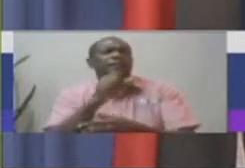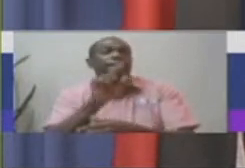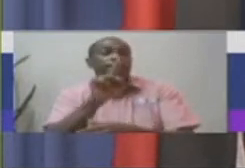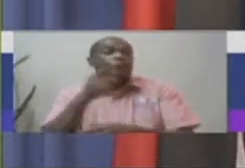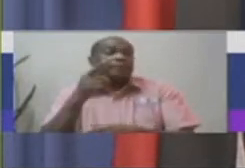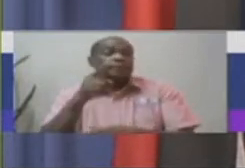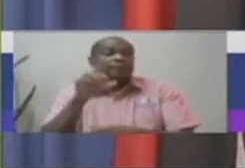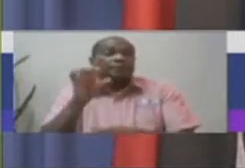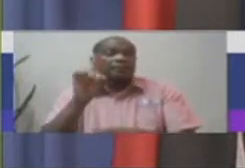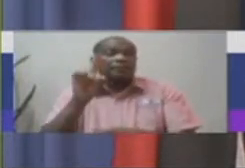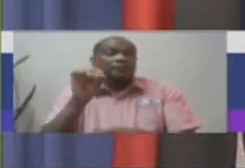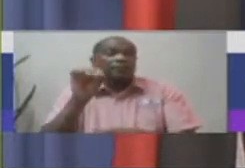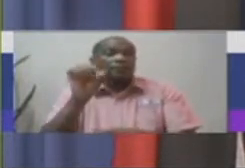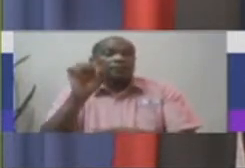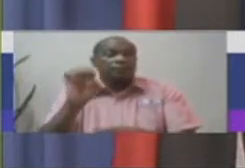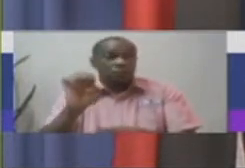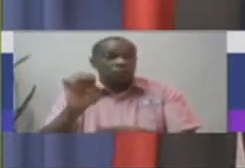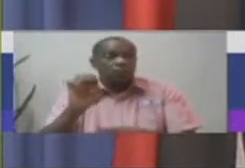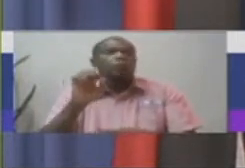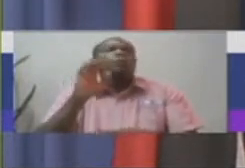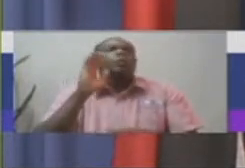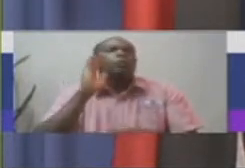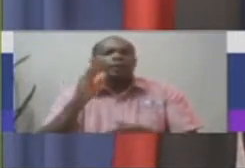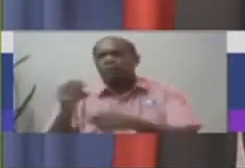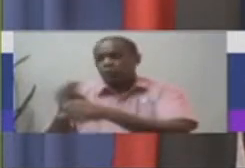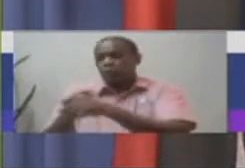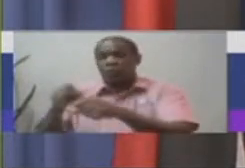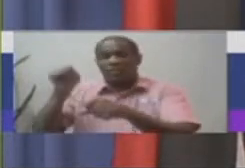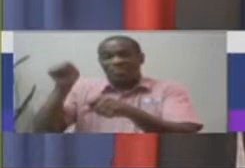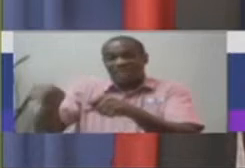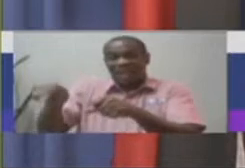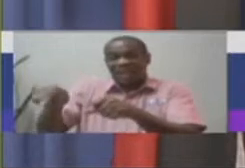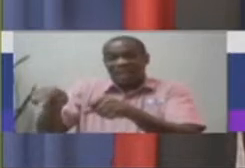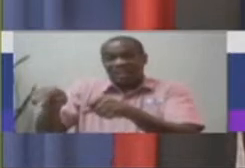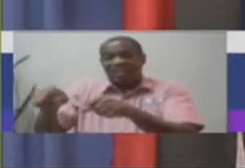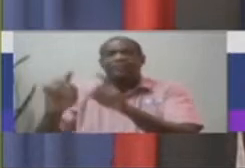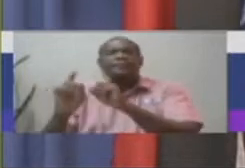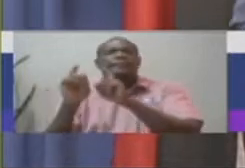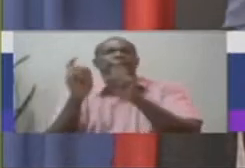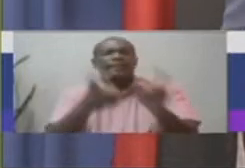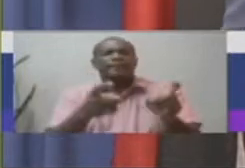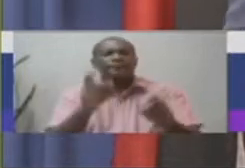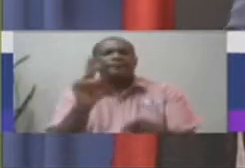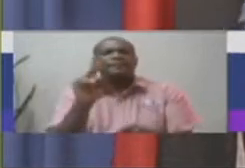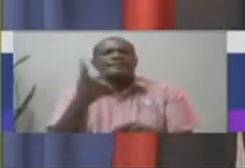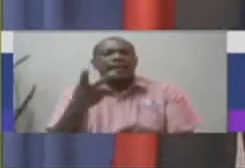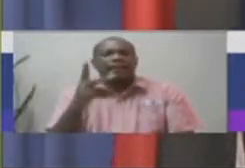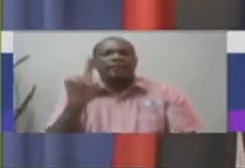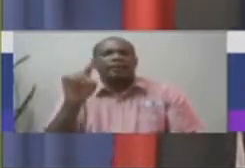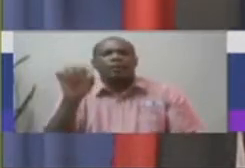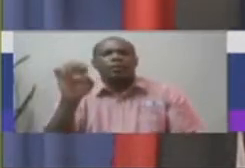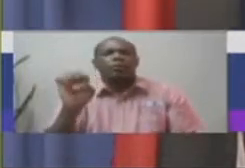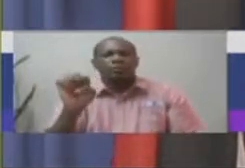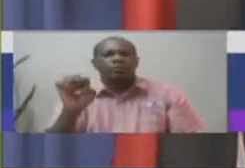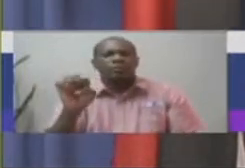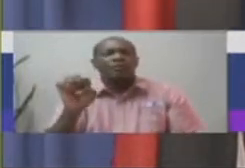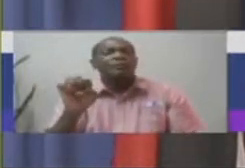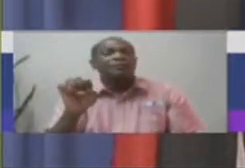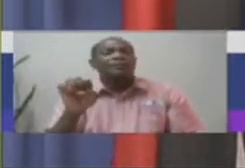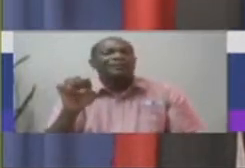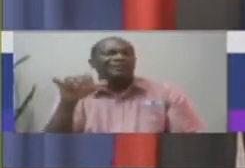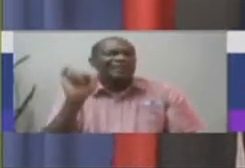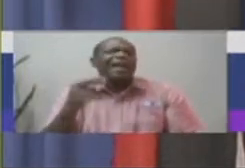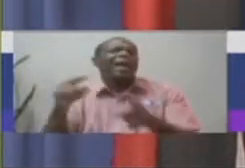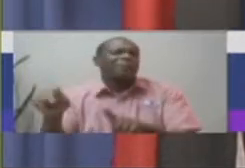do to save those vaccines from being expired and wasted. So this only happens because of the close cooperation that we have between our